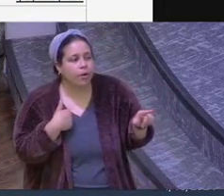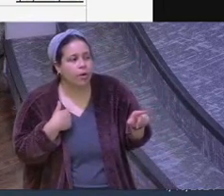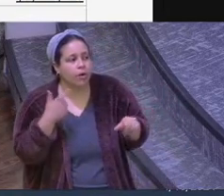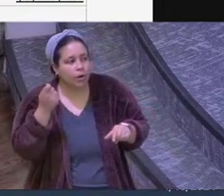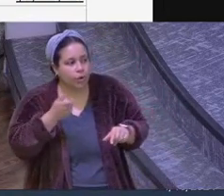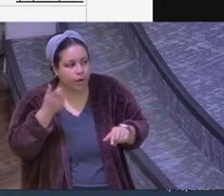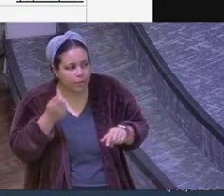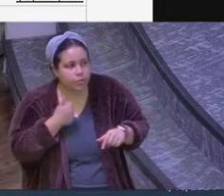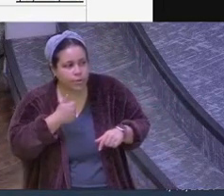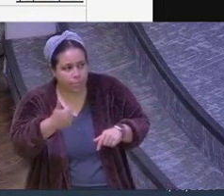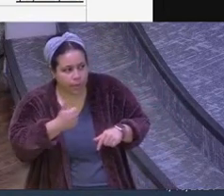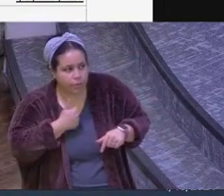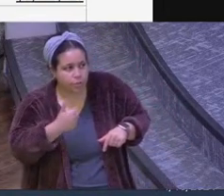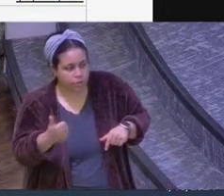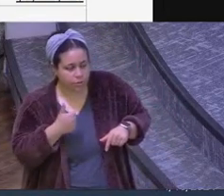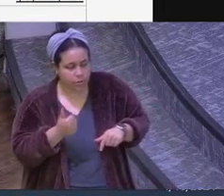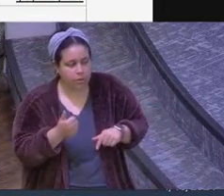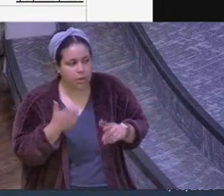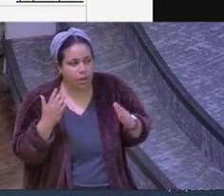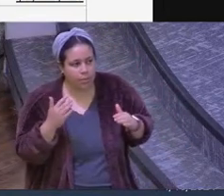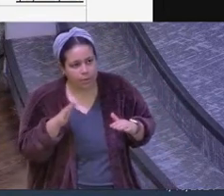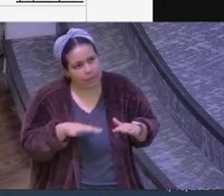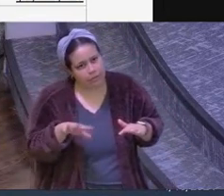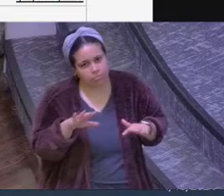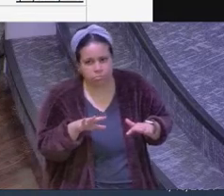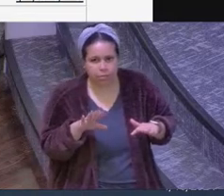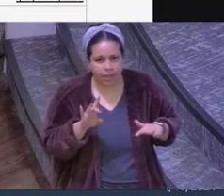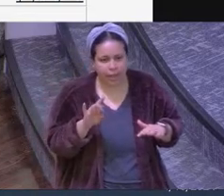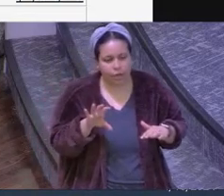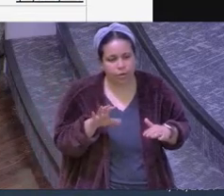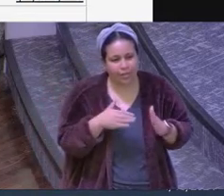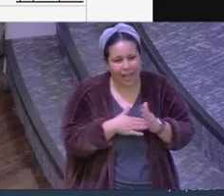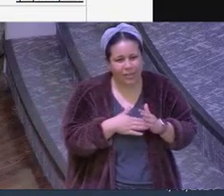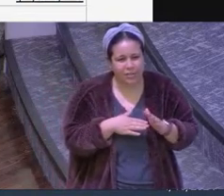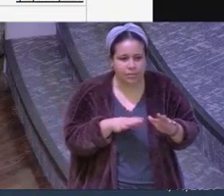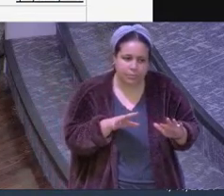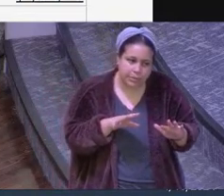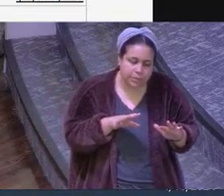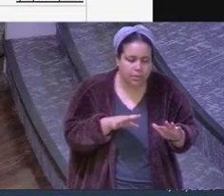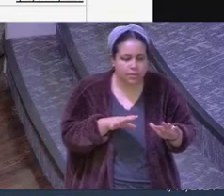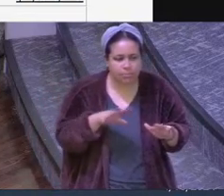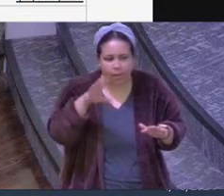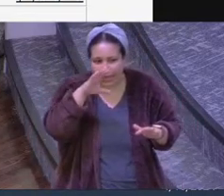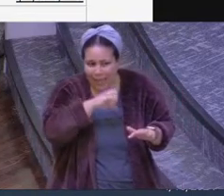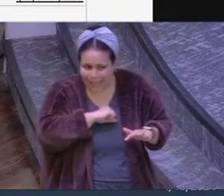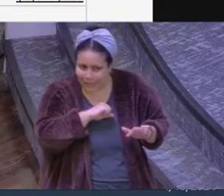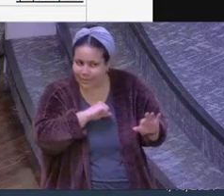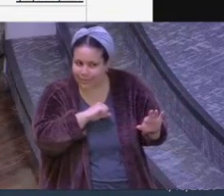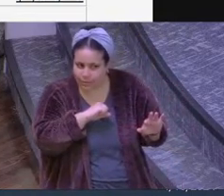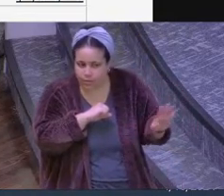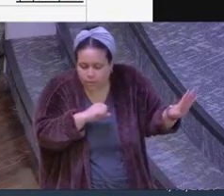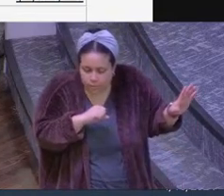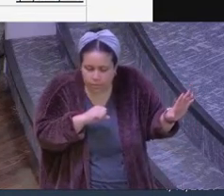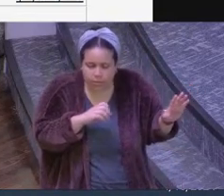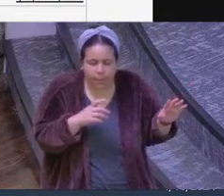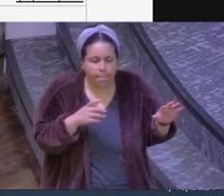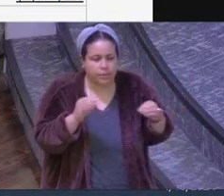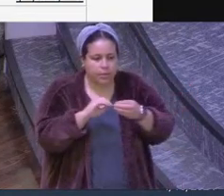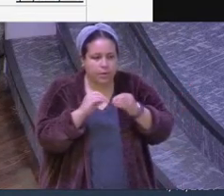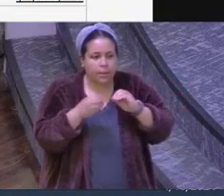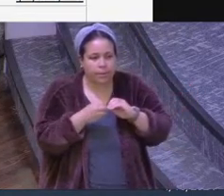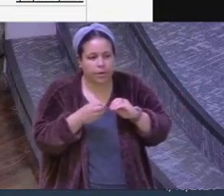transportation. I hope we get somewhere in the neighborhood of an additional 800,000. Again, that's kind of my best guess at this point. So that number may end